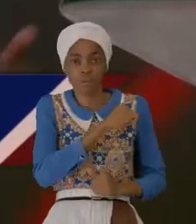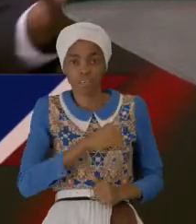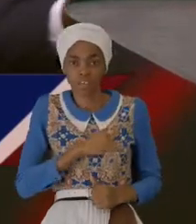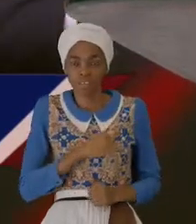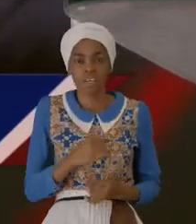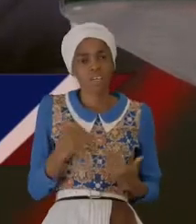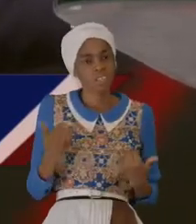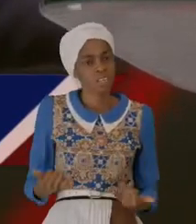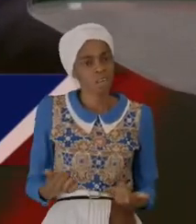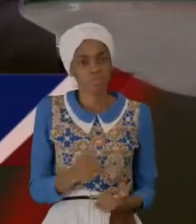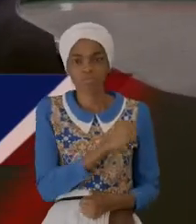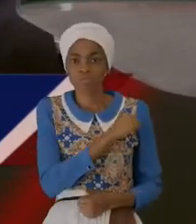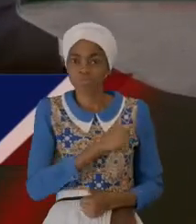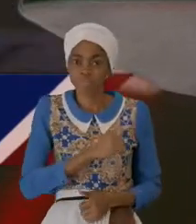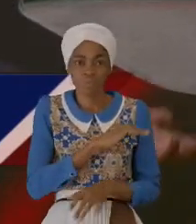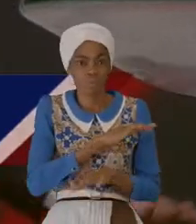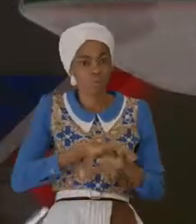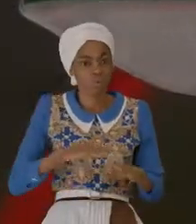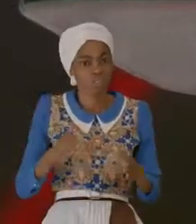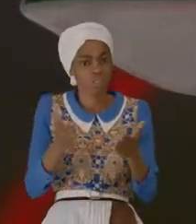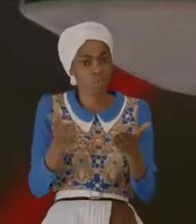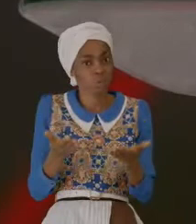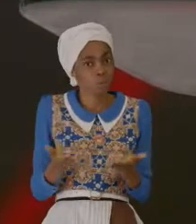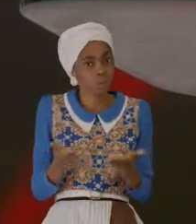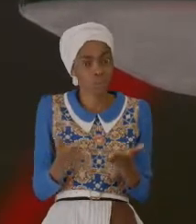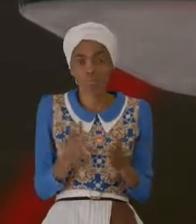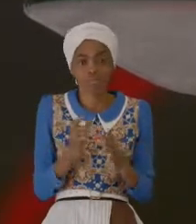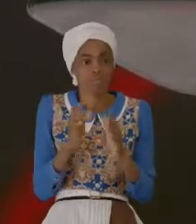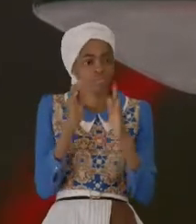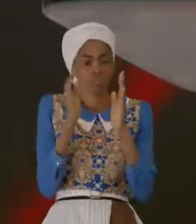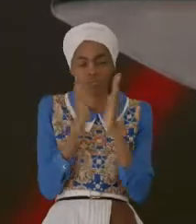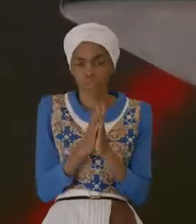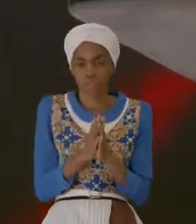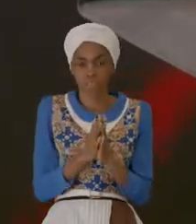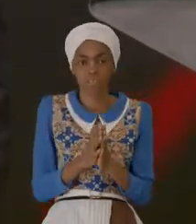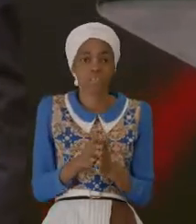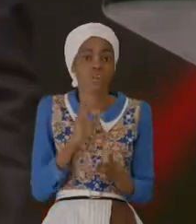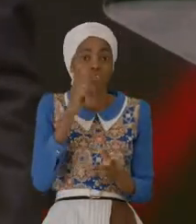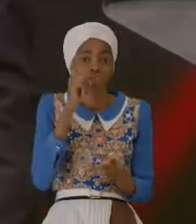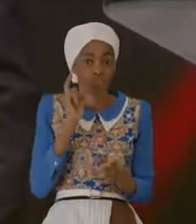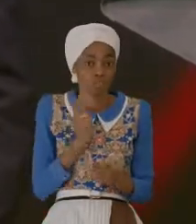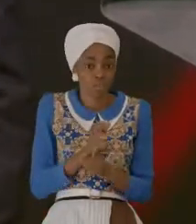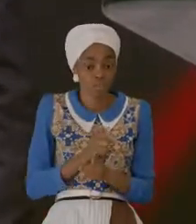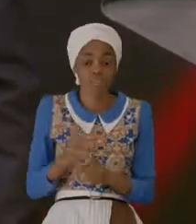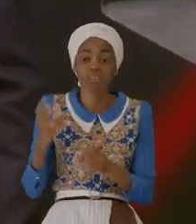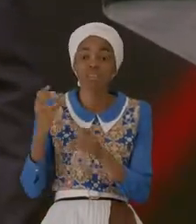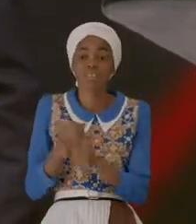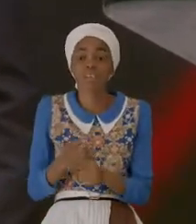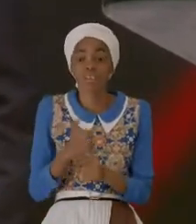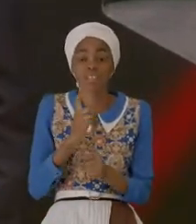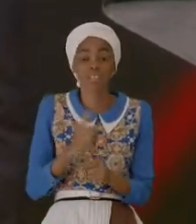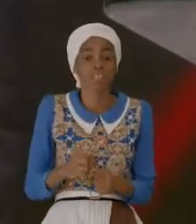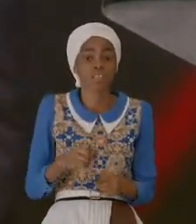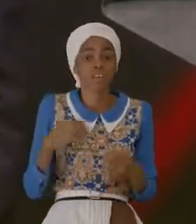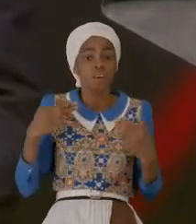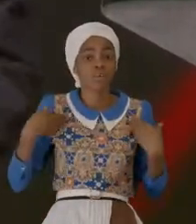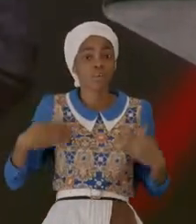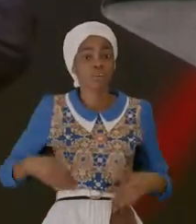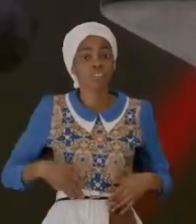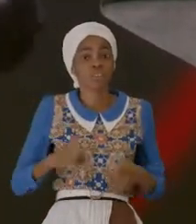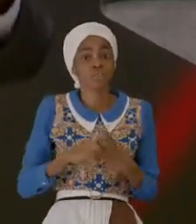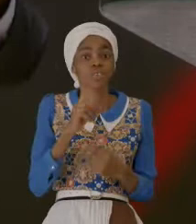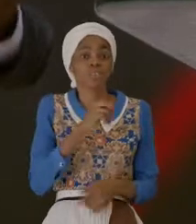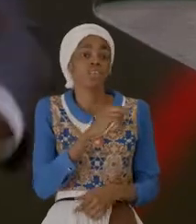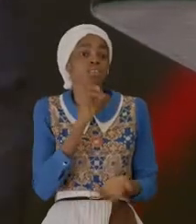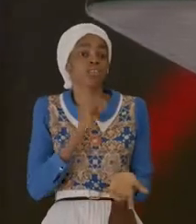doesn't require prayer you just take your body to the fellow that is going to do the coaching the